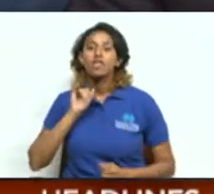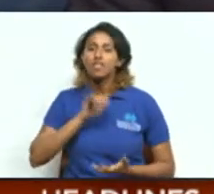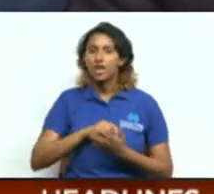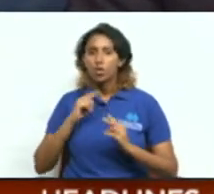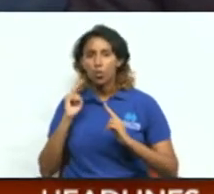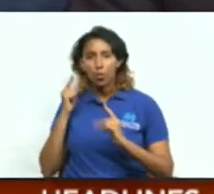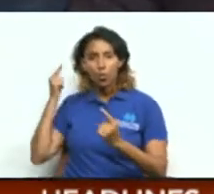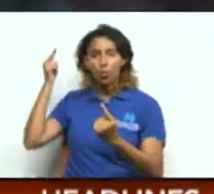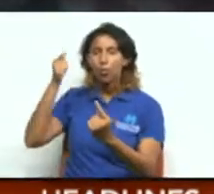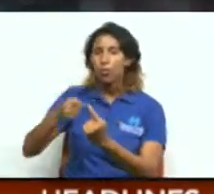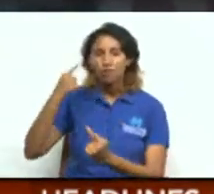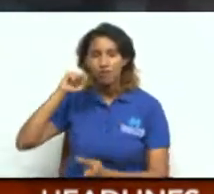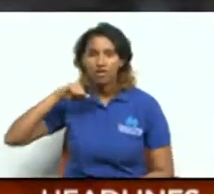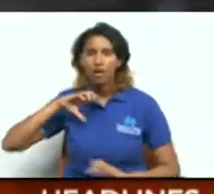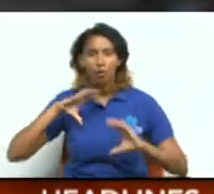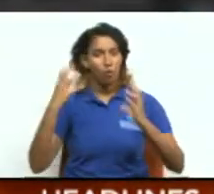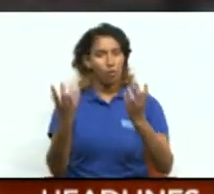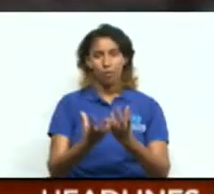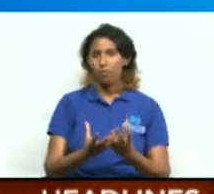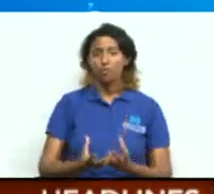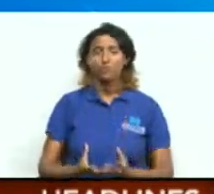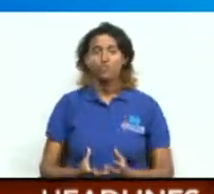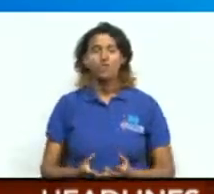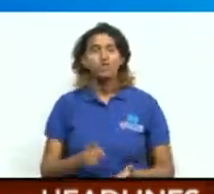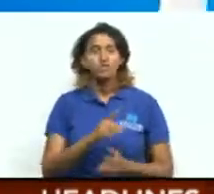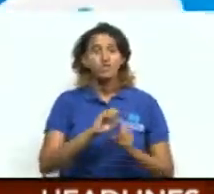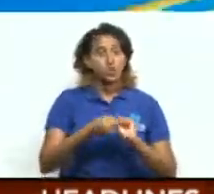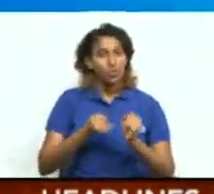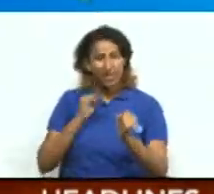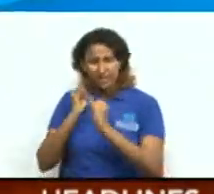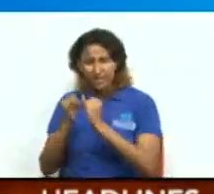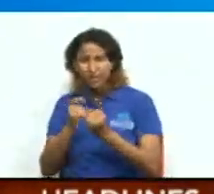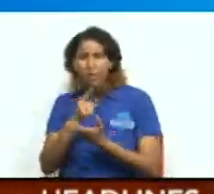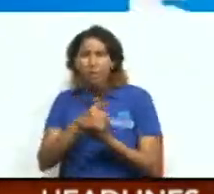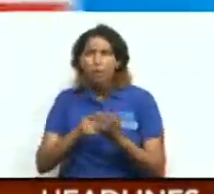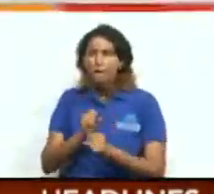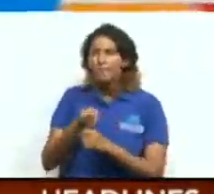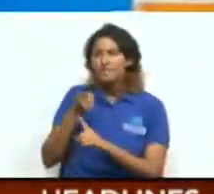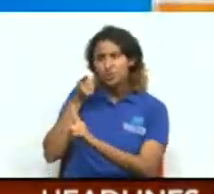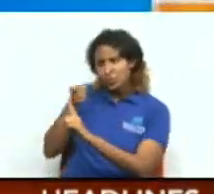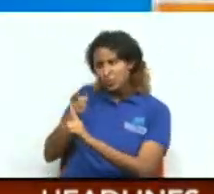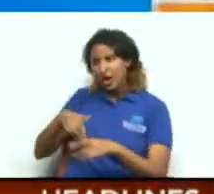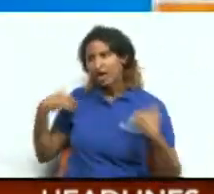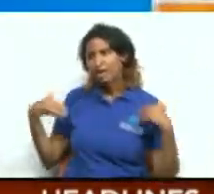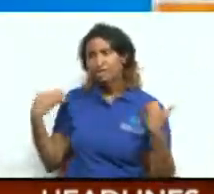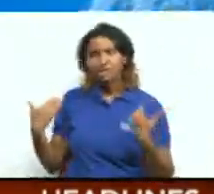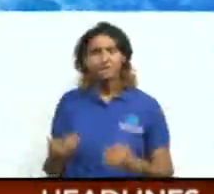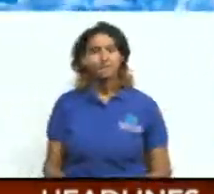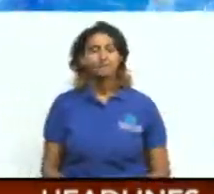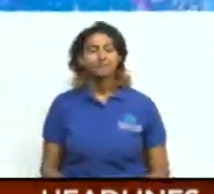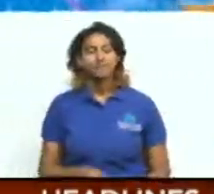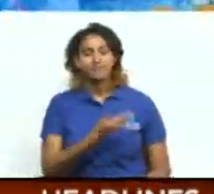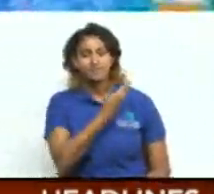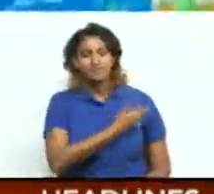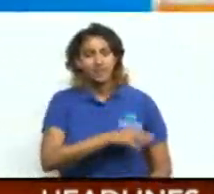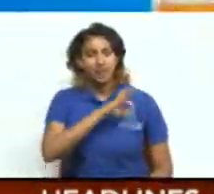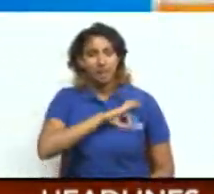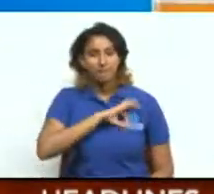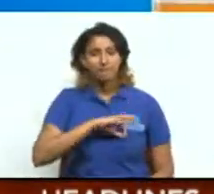happy? The People Say, brought to you by XL Health TT, the official supplement of the CPF.